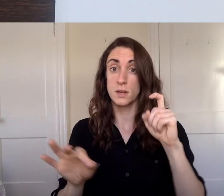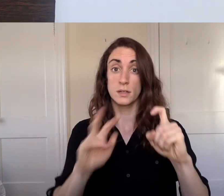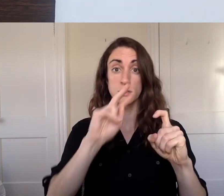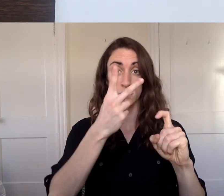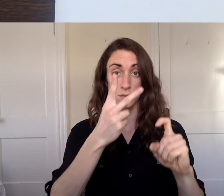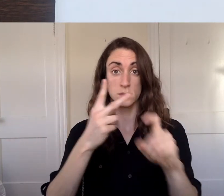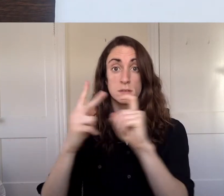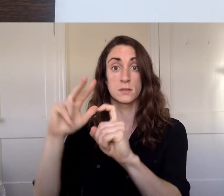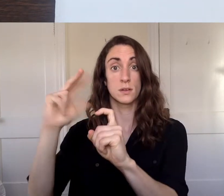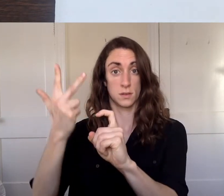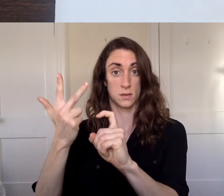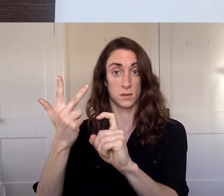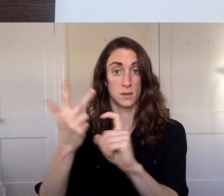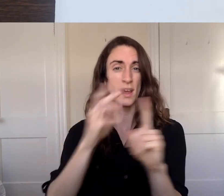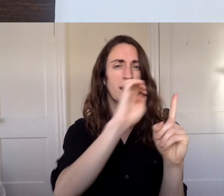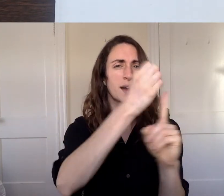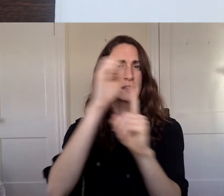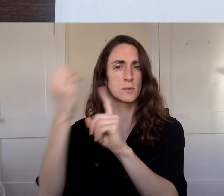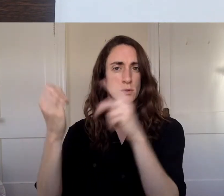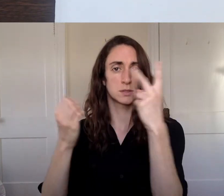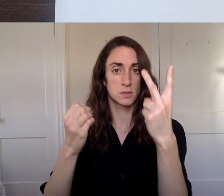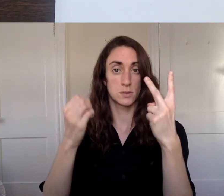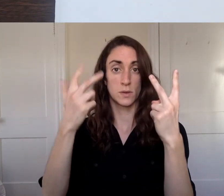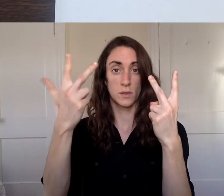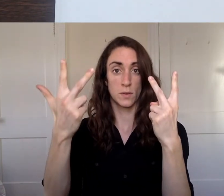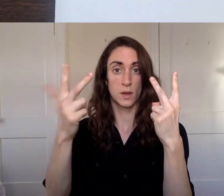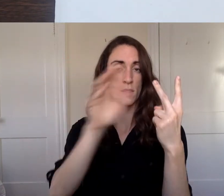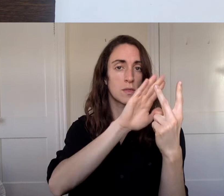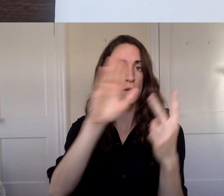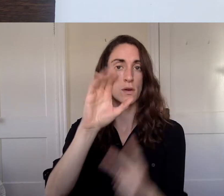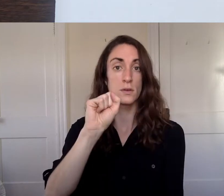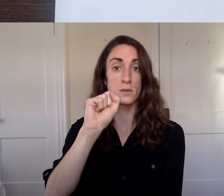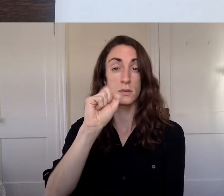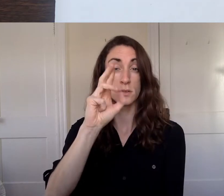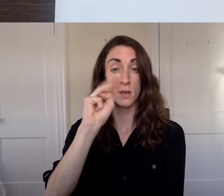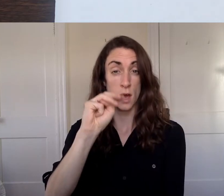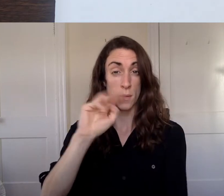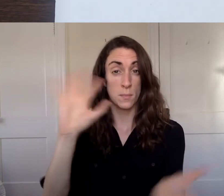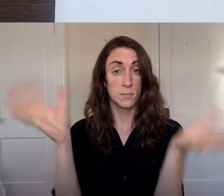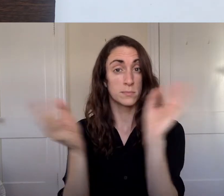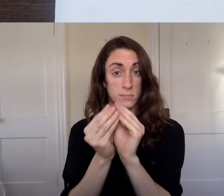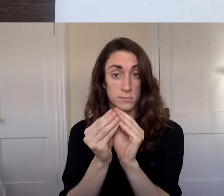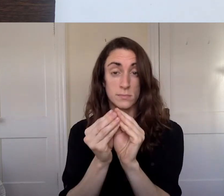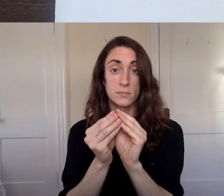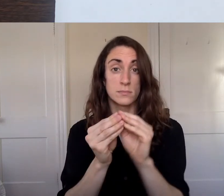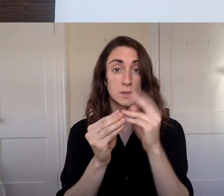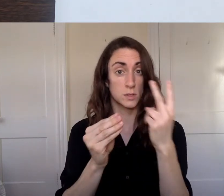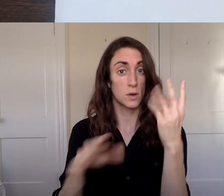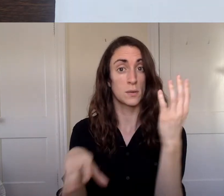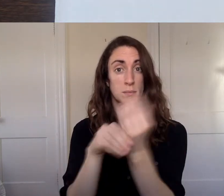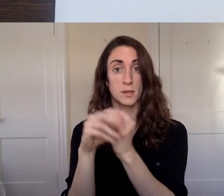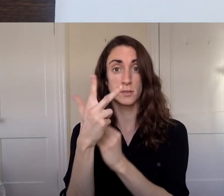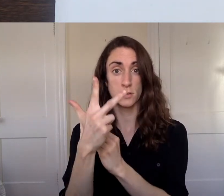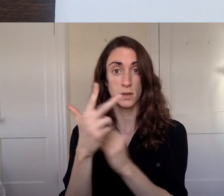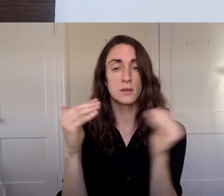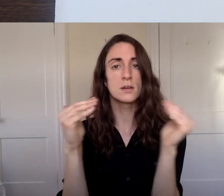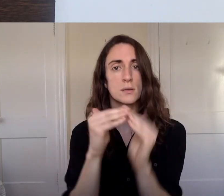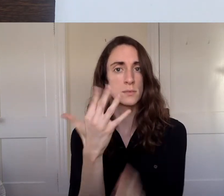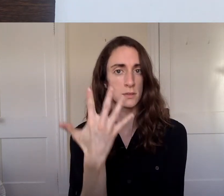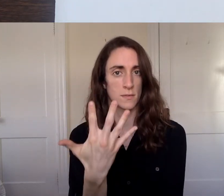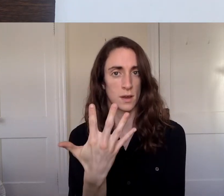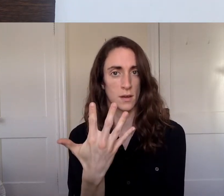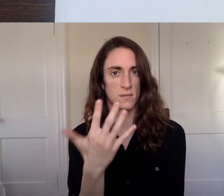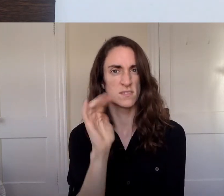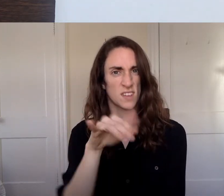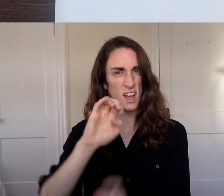Notice that the sum of the exponents in the original expression is 5, which is the exponent that appeared in the simplified expression. This is a shortcut you can keep